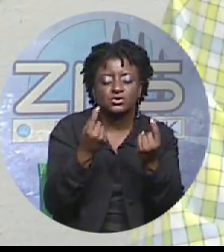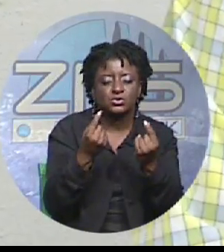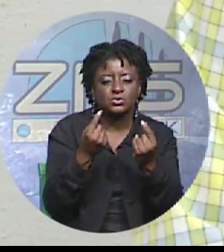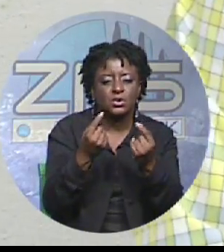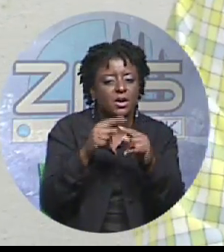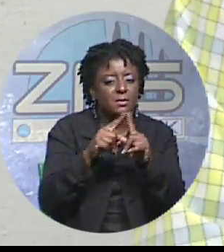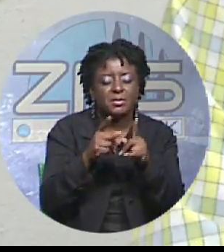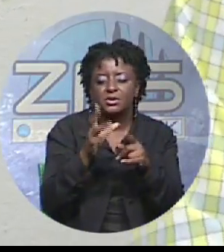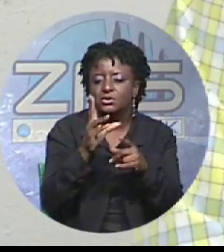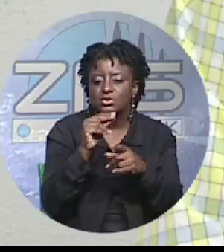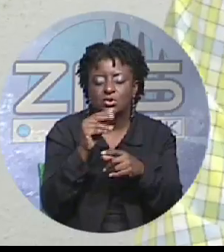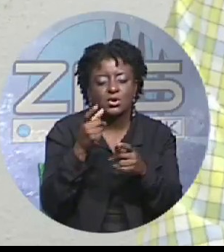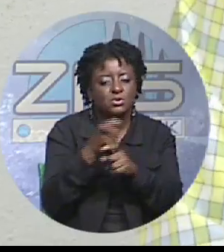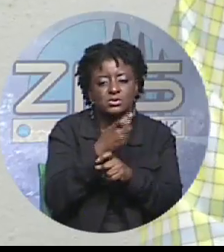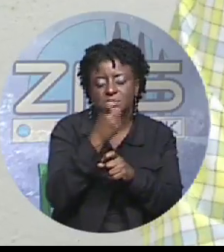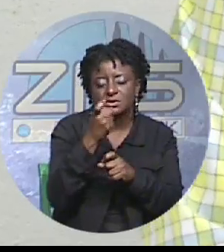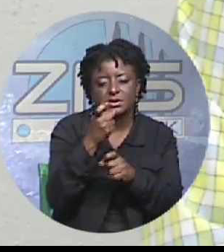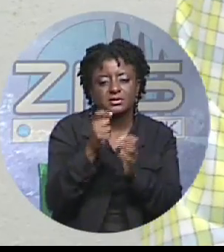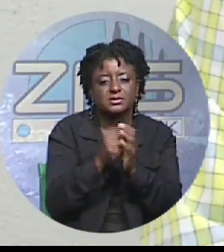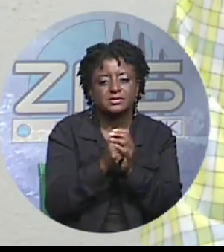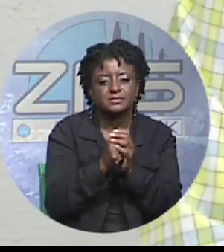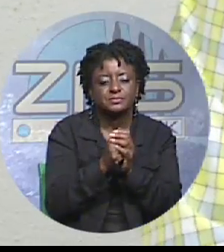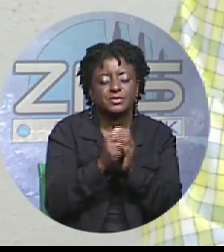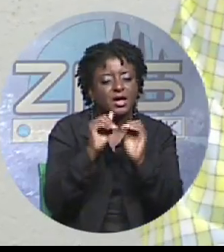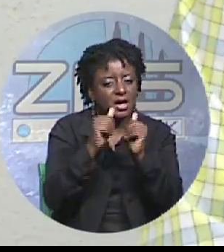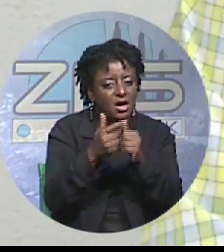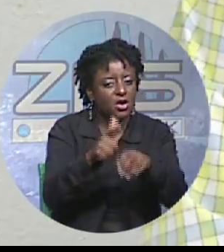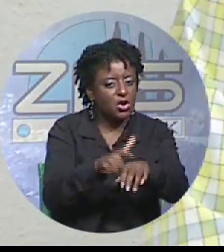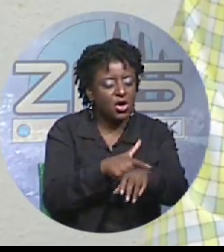avail. So how long do